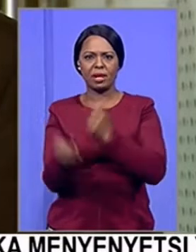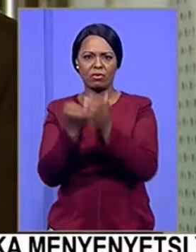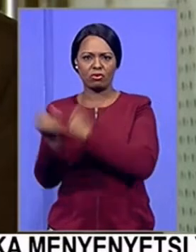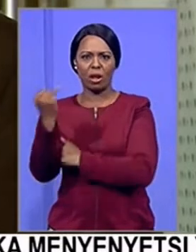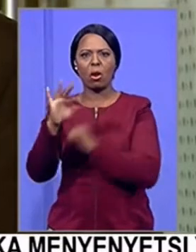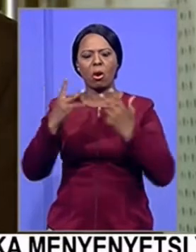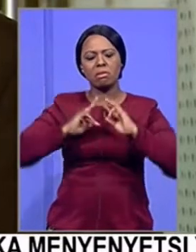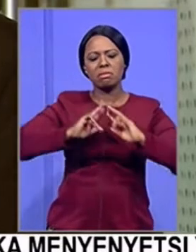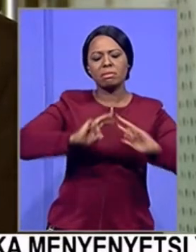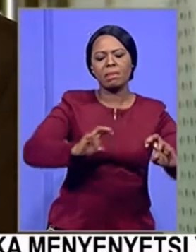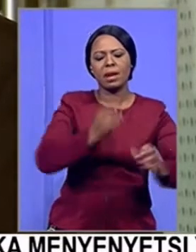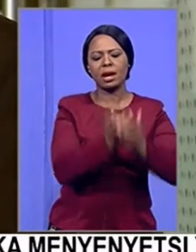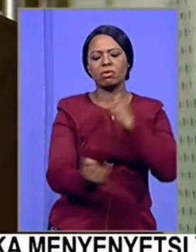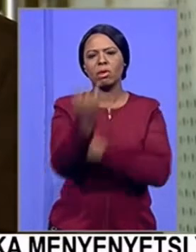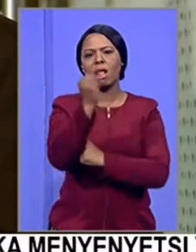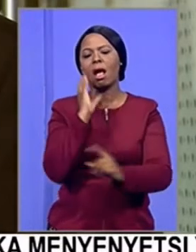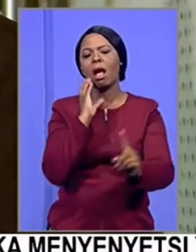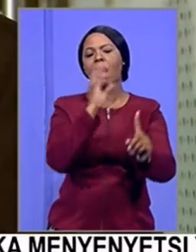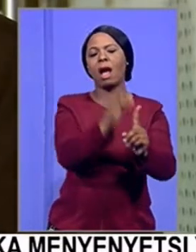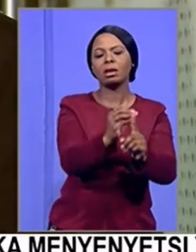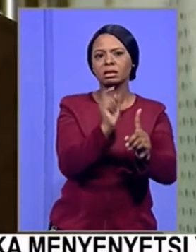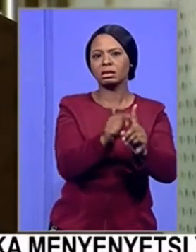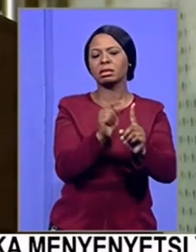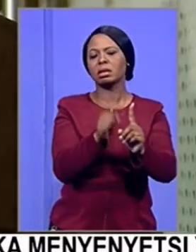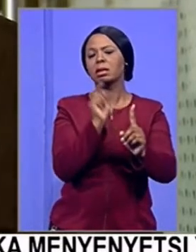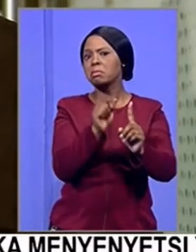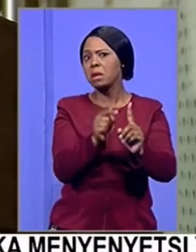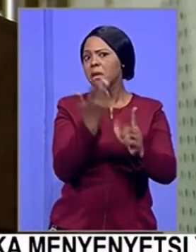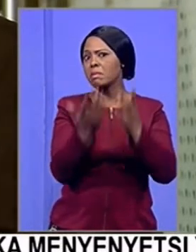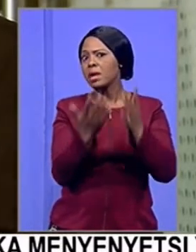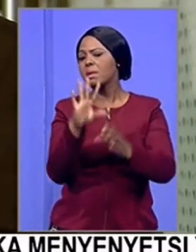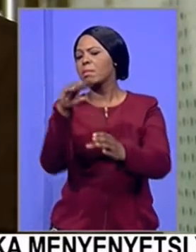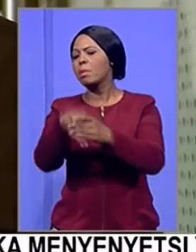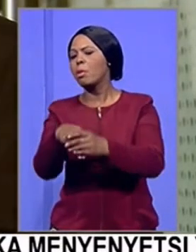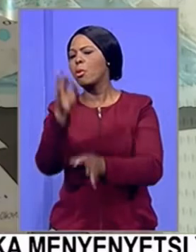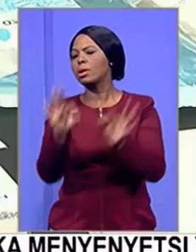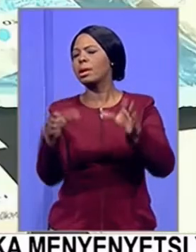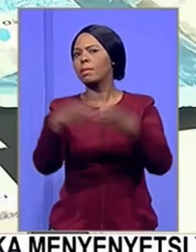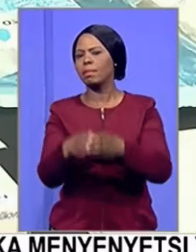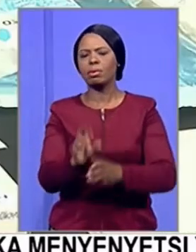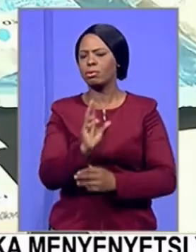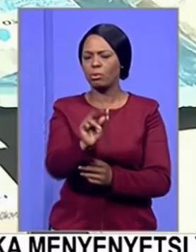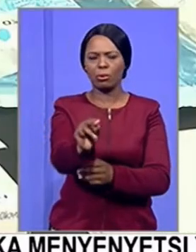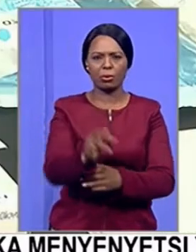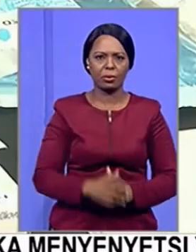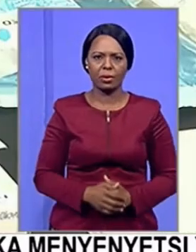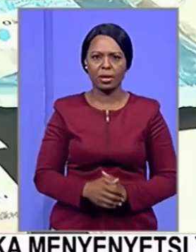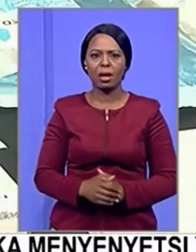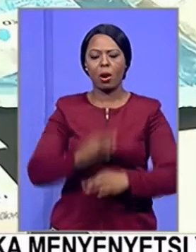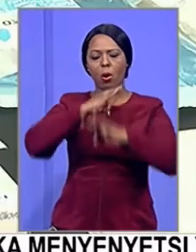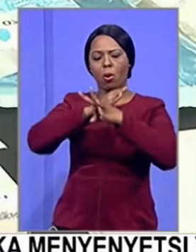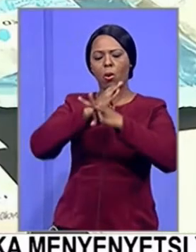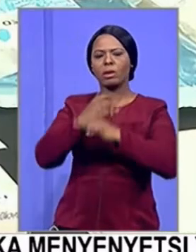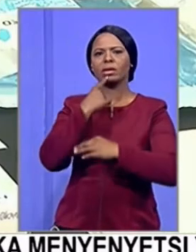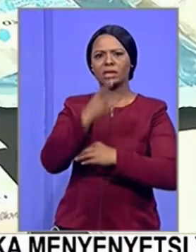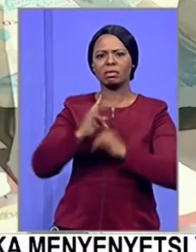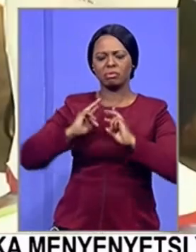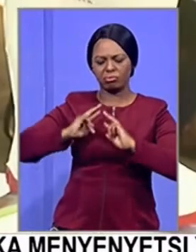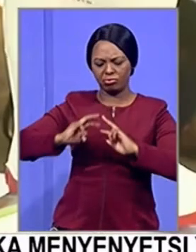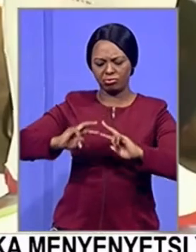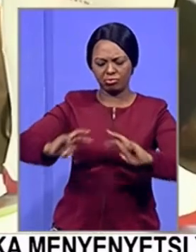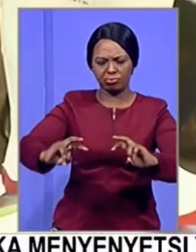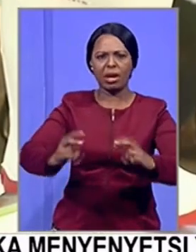we don't ask them as to whether they belong to a political party. Lekala lena le re ho se o kgathilwe tema e bonahalang